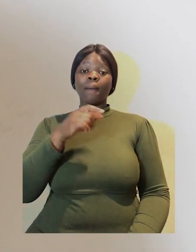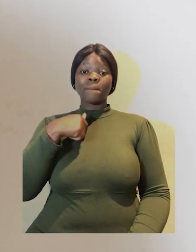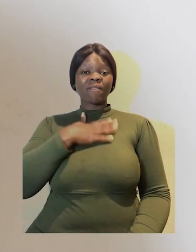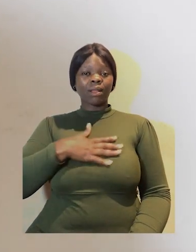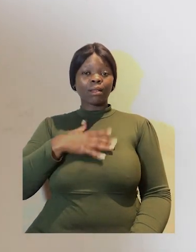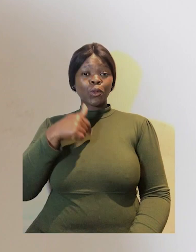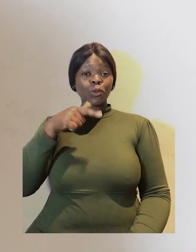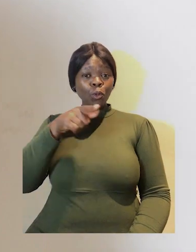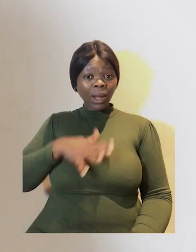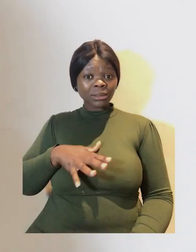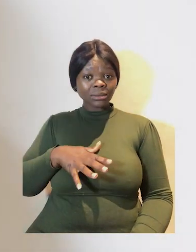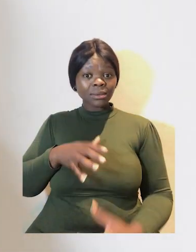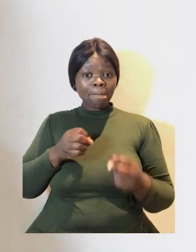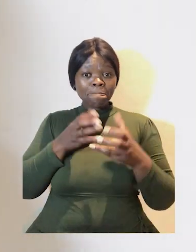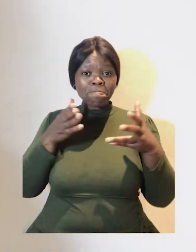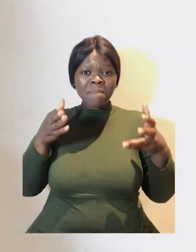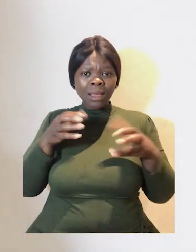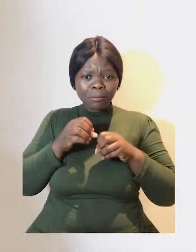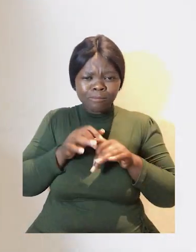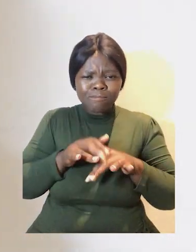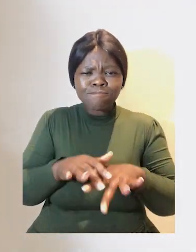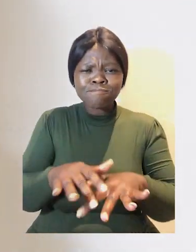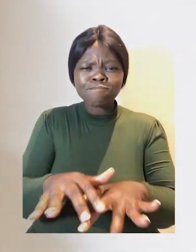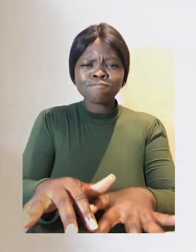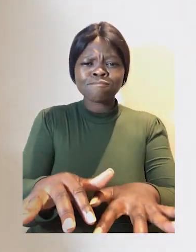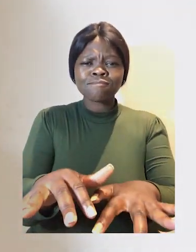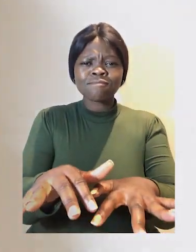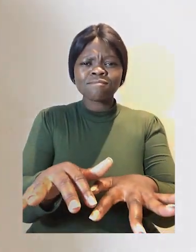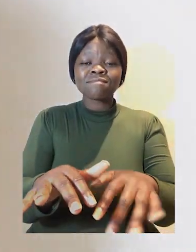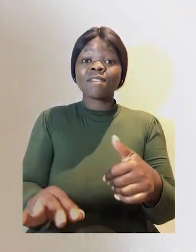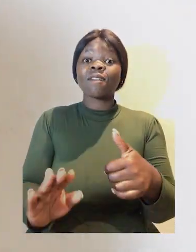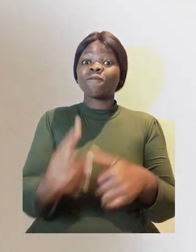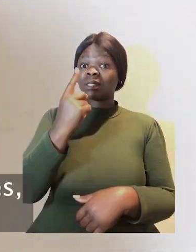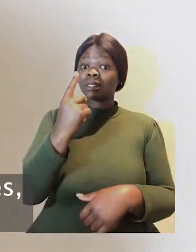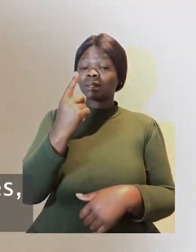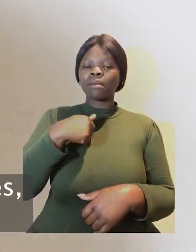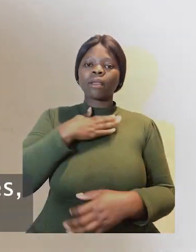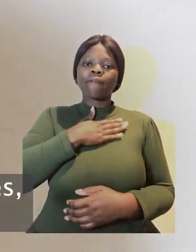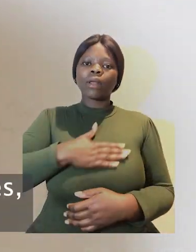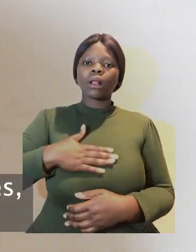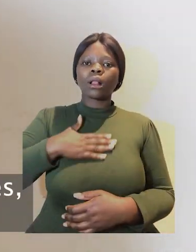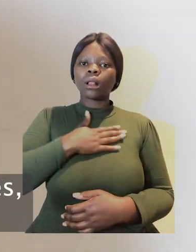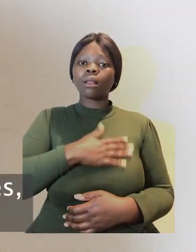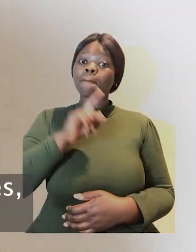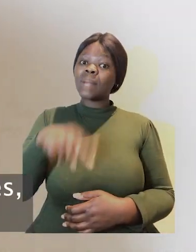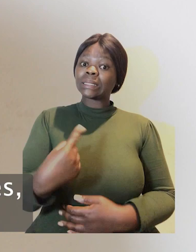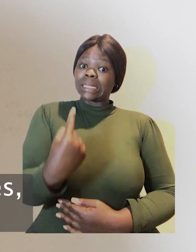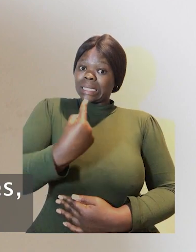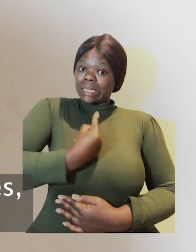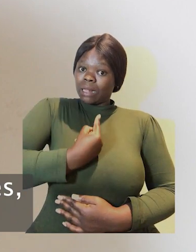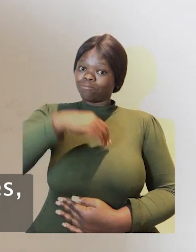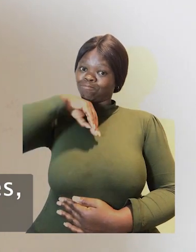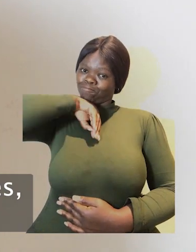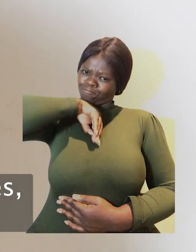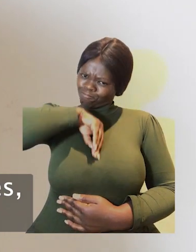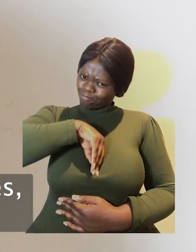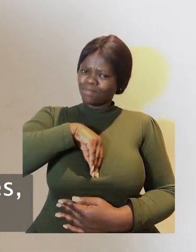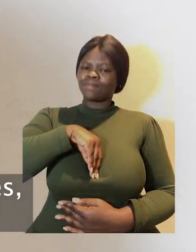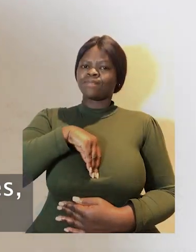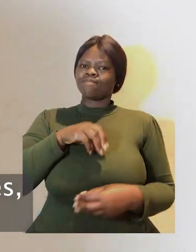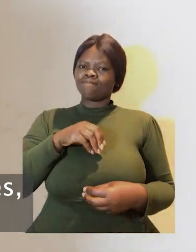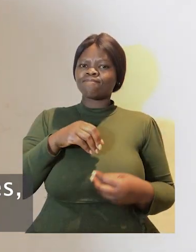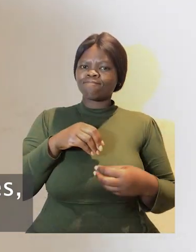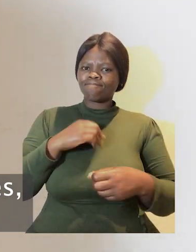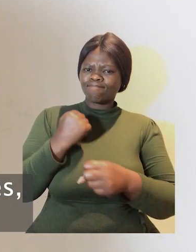If we want this to have a bigger impact, first of all, I feel we need to first work